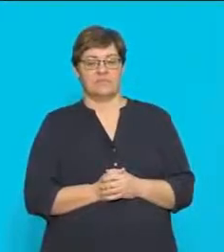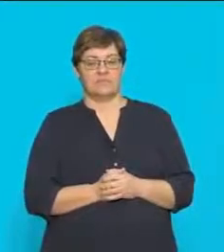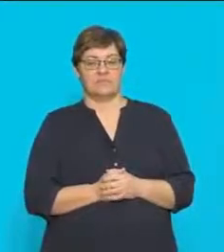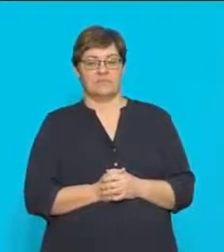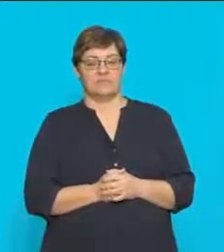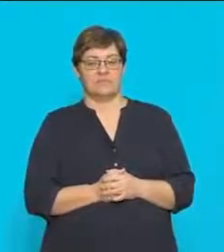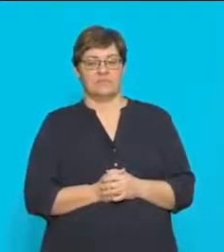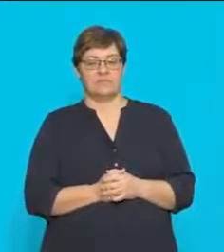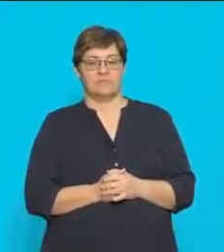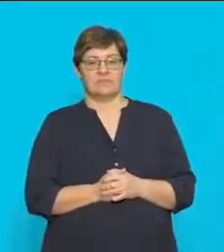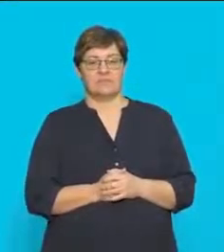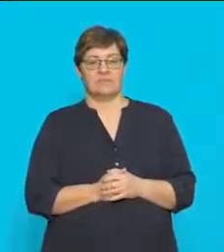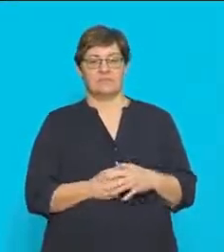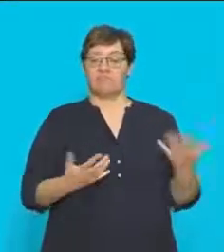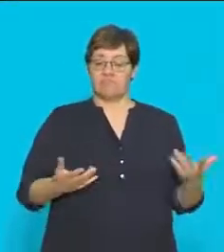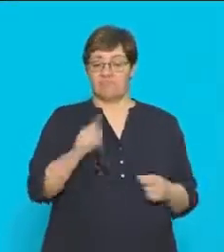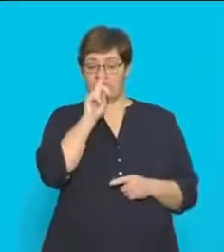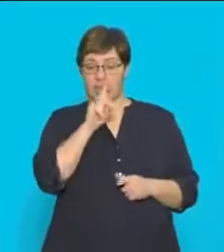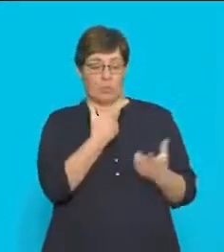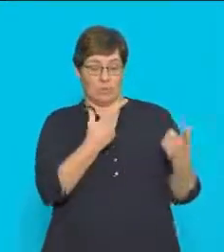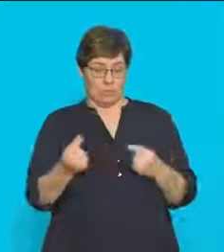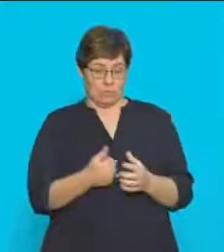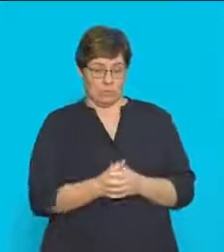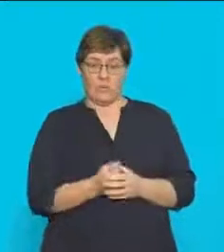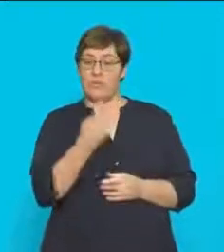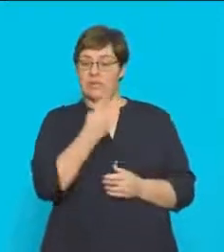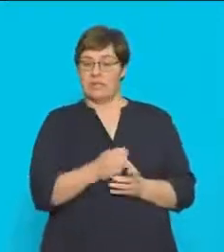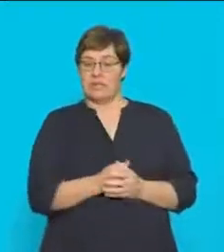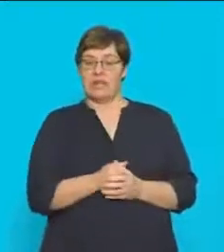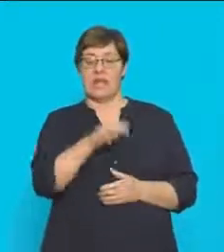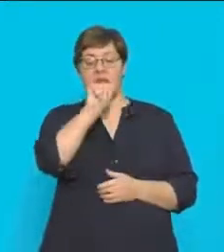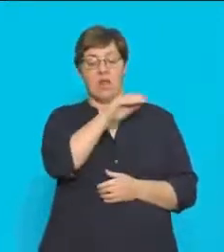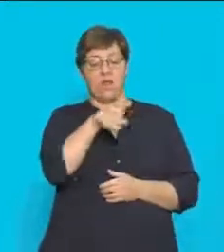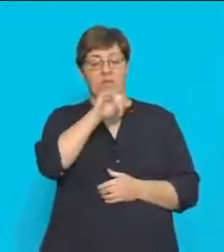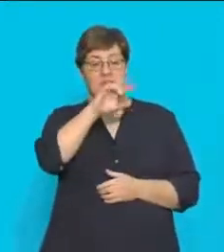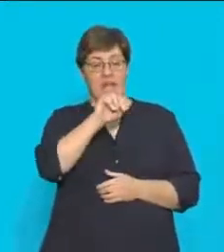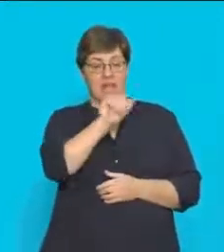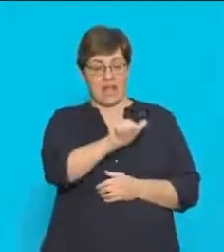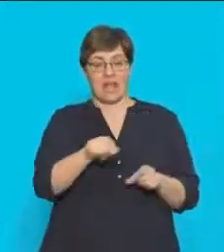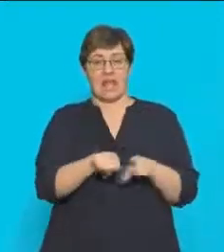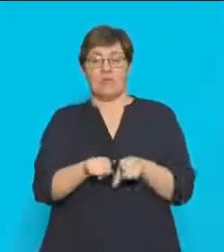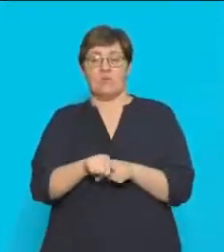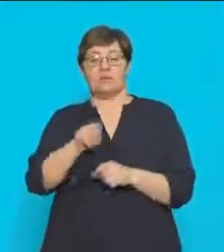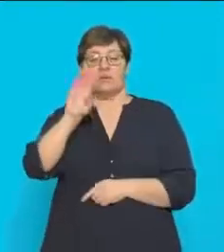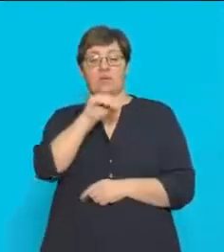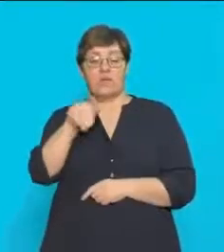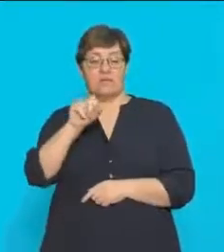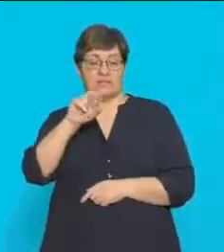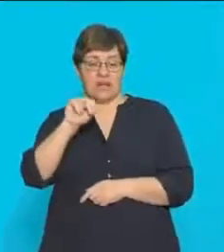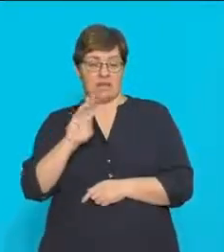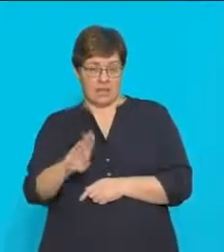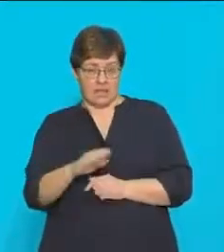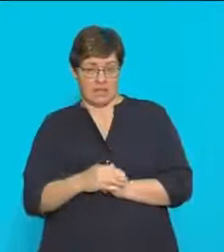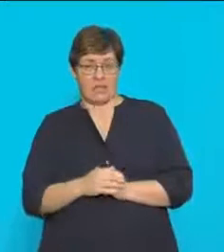Okay, so there's a neater version of what we're doing. We're going to say A over sine A equals to B over sine B. We're simply